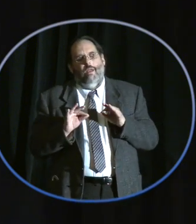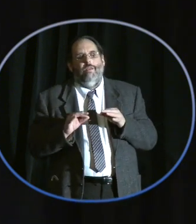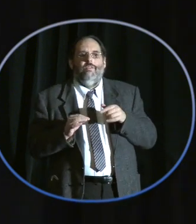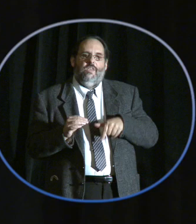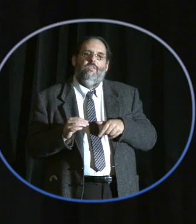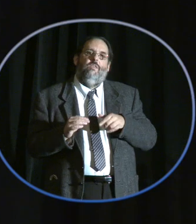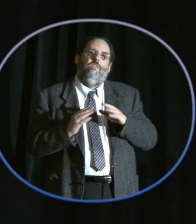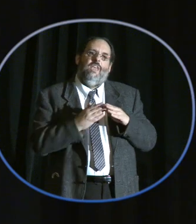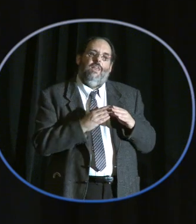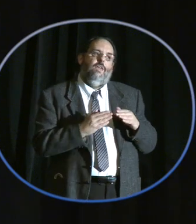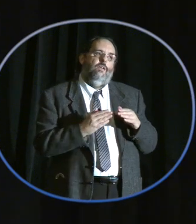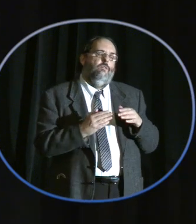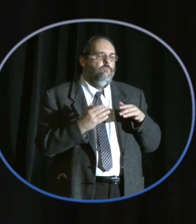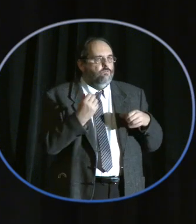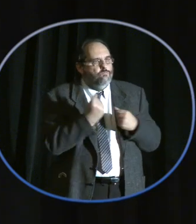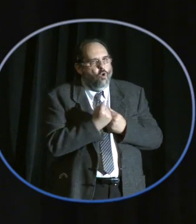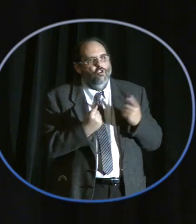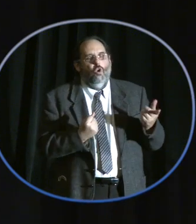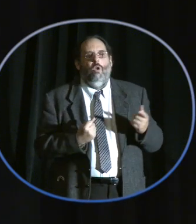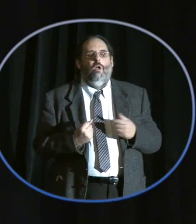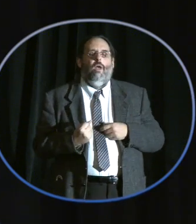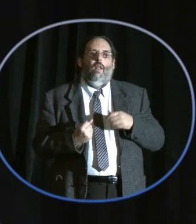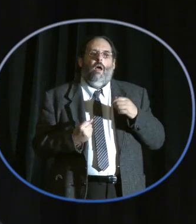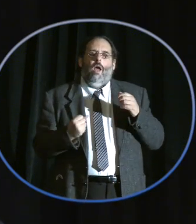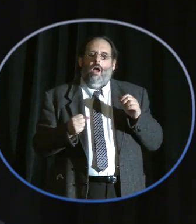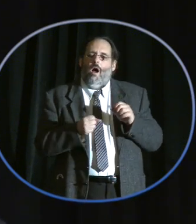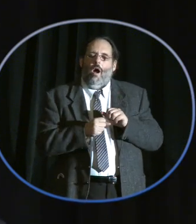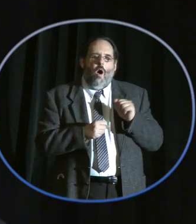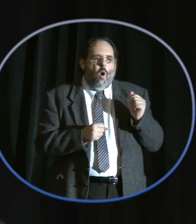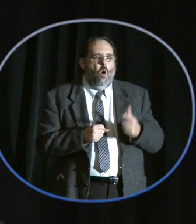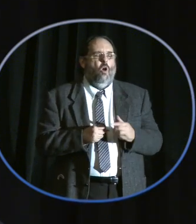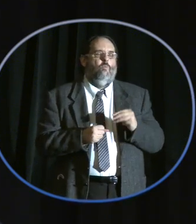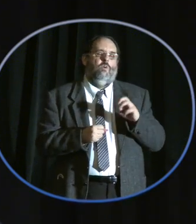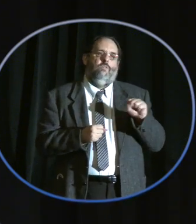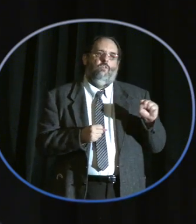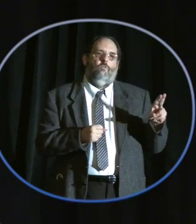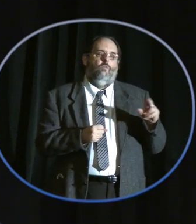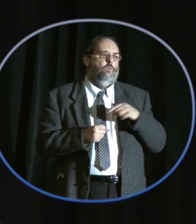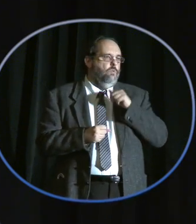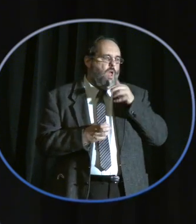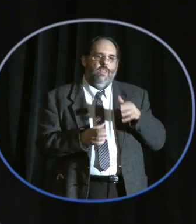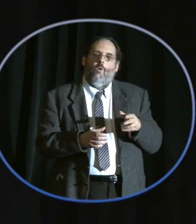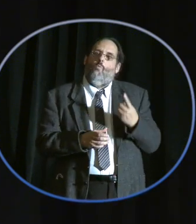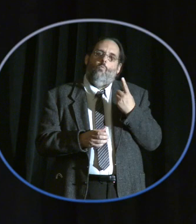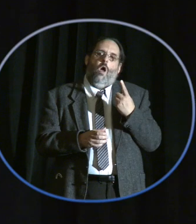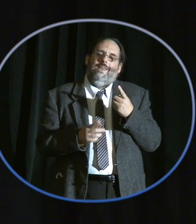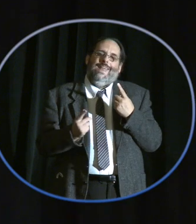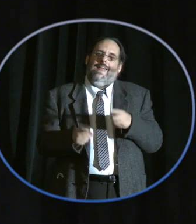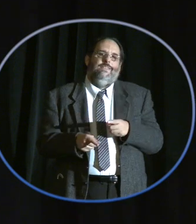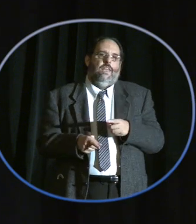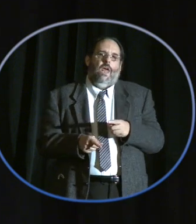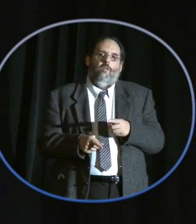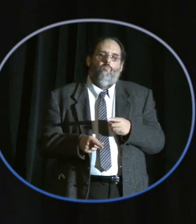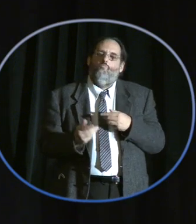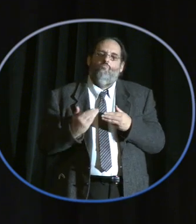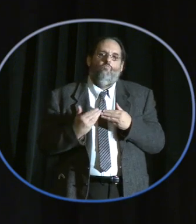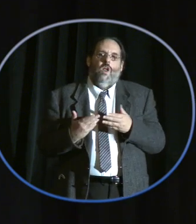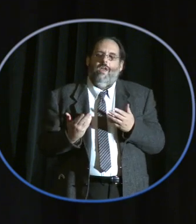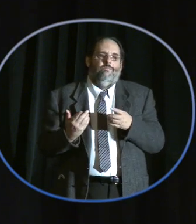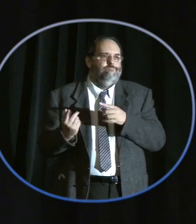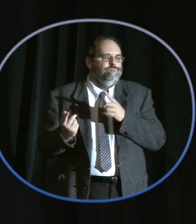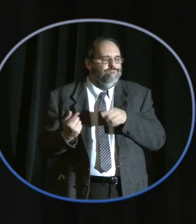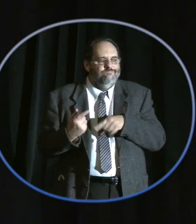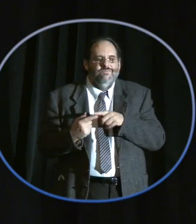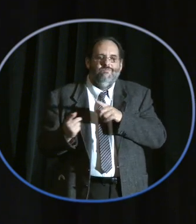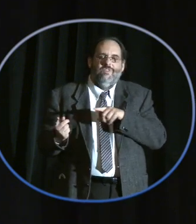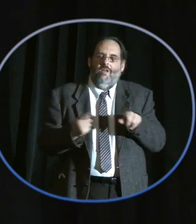of Baltimore stands with you and all of Morgan. We will not let one incident of anybody coming onto